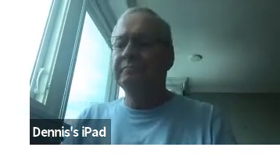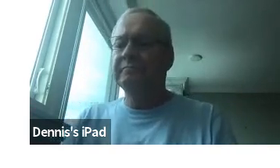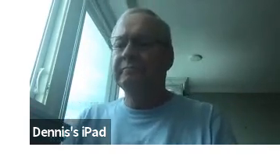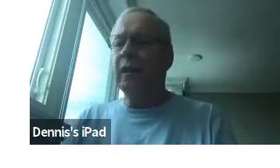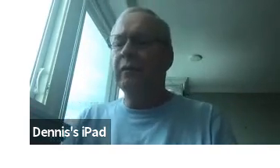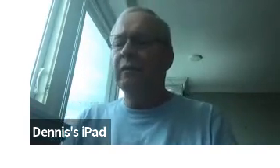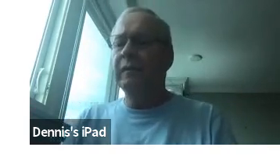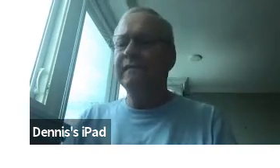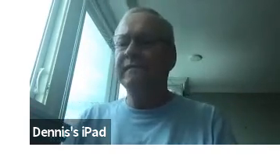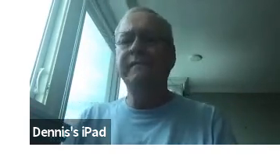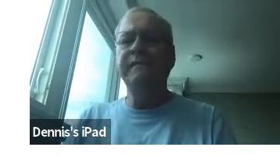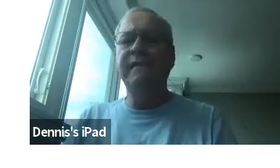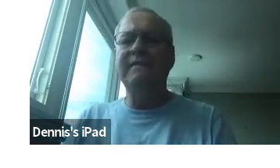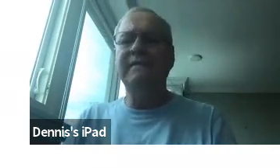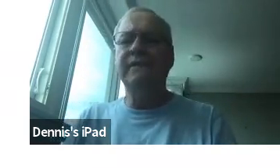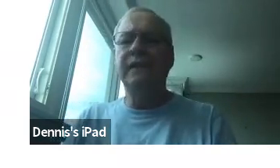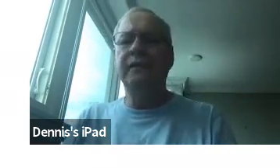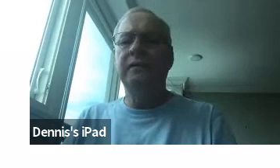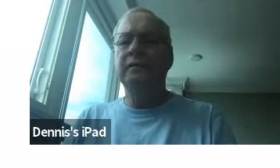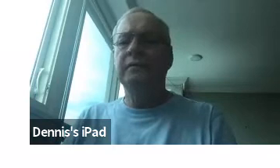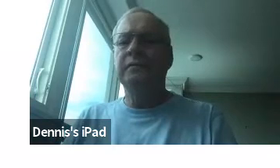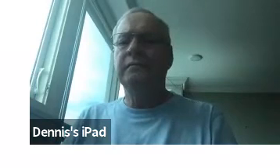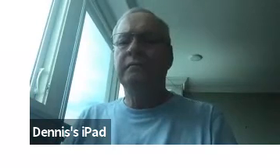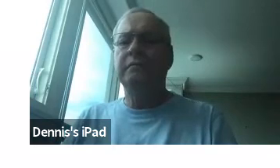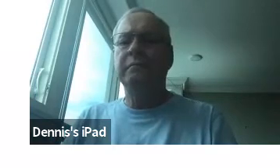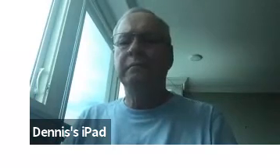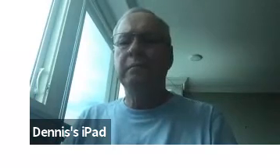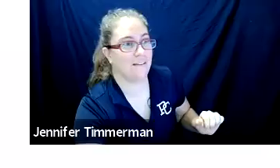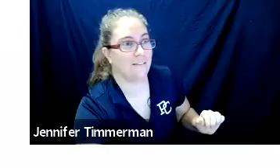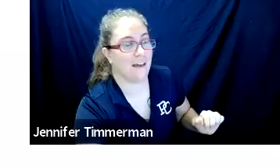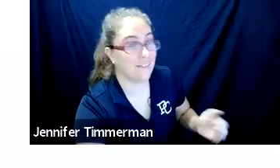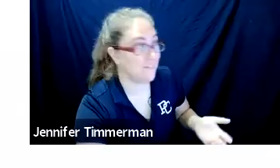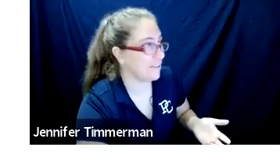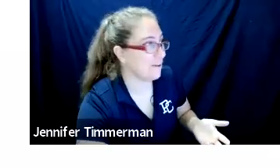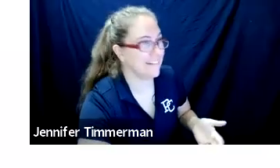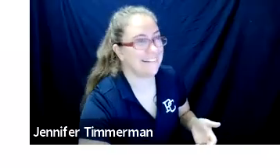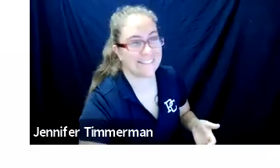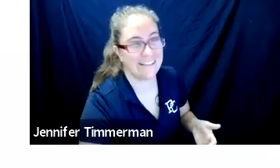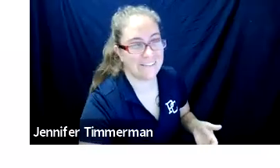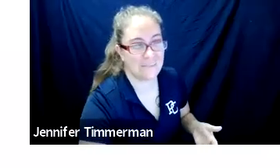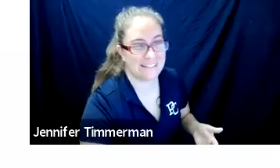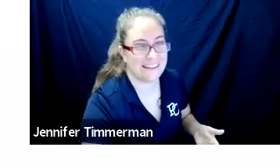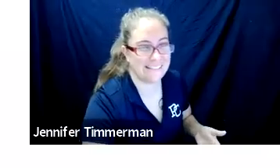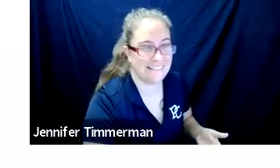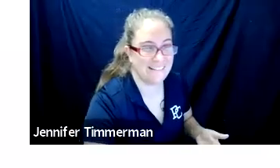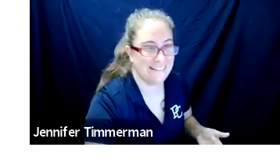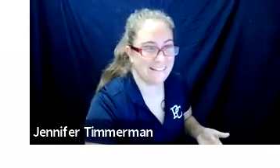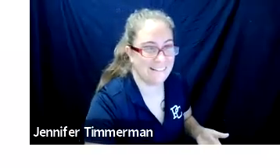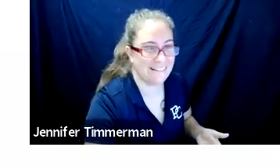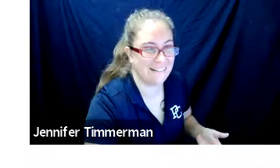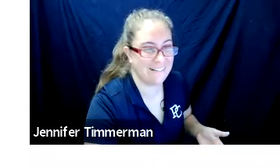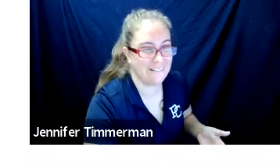our, let me switch spotlights real quick. I love having co-teachers. Thank you so much, Dennis.